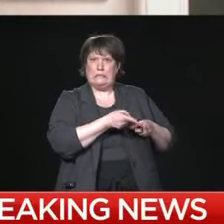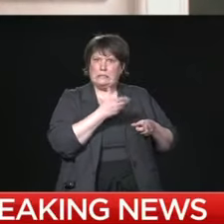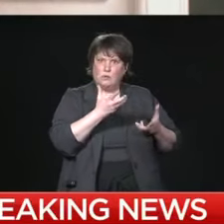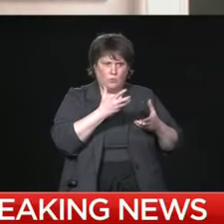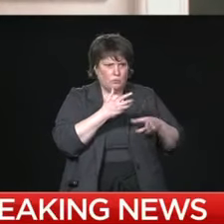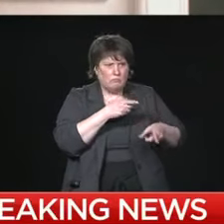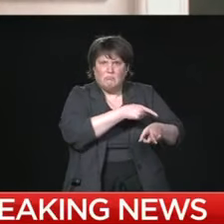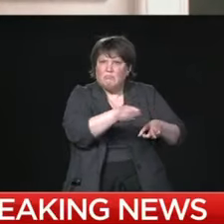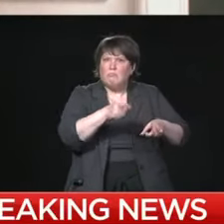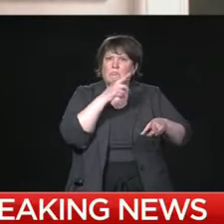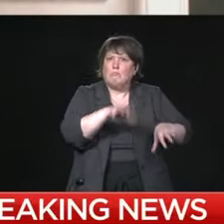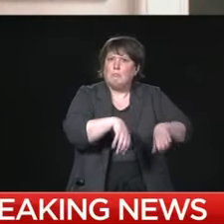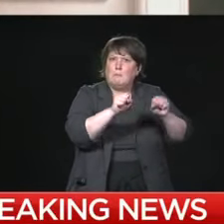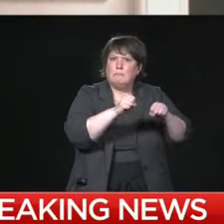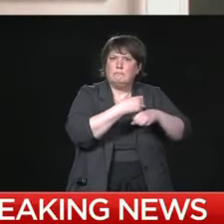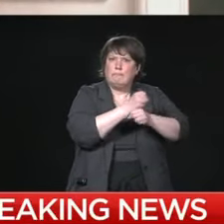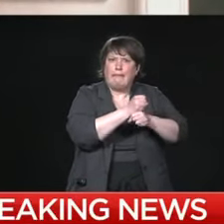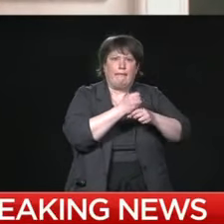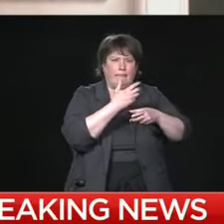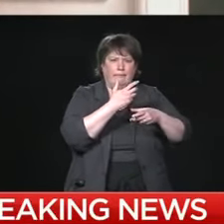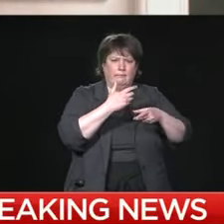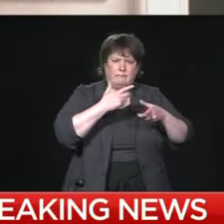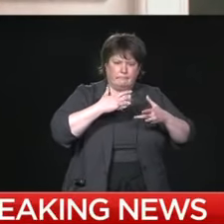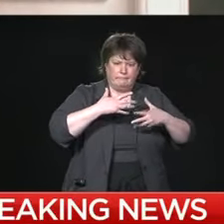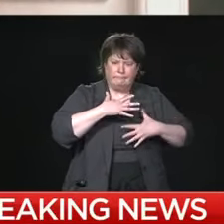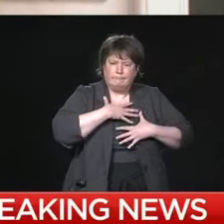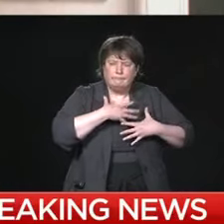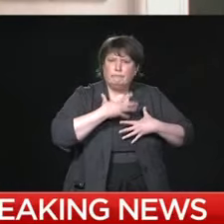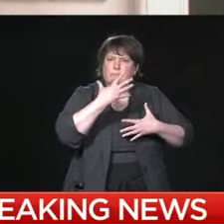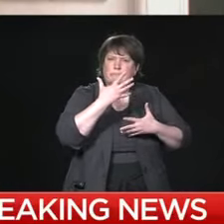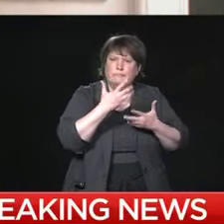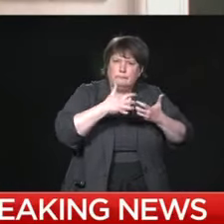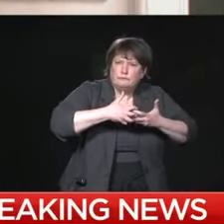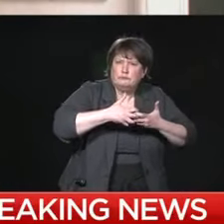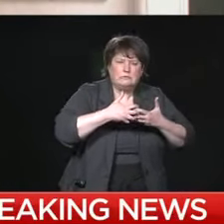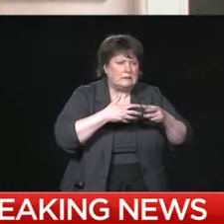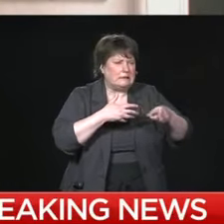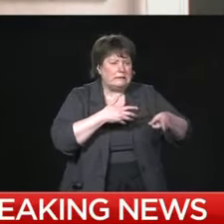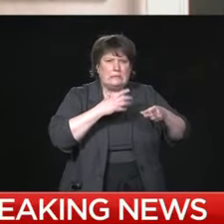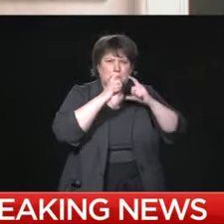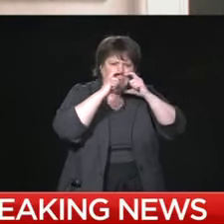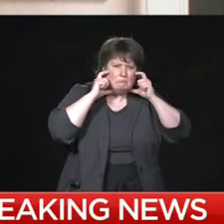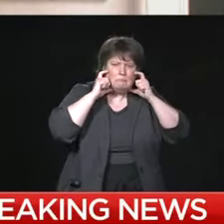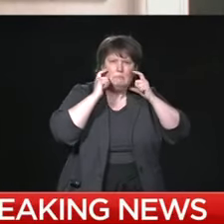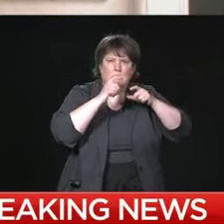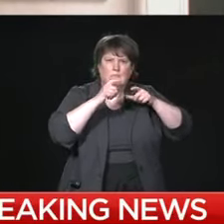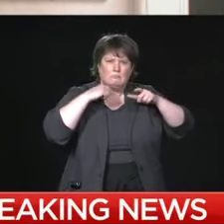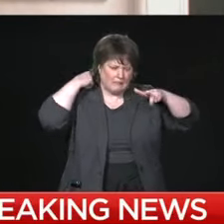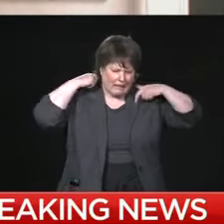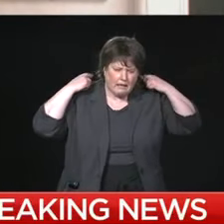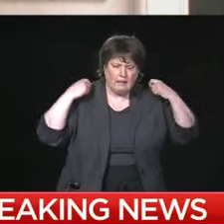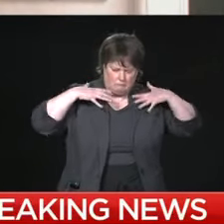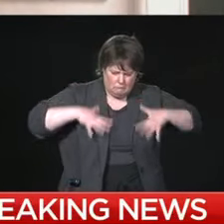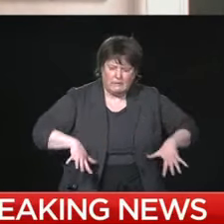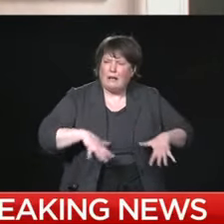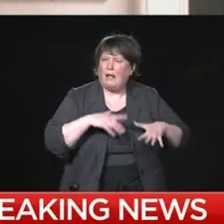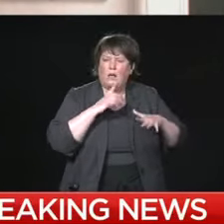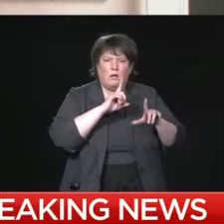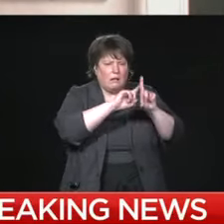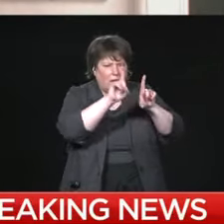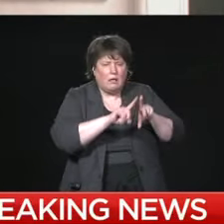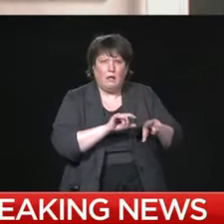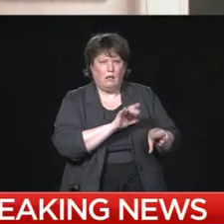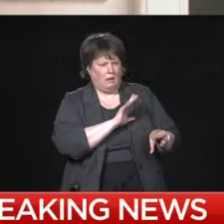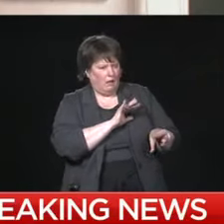will help make masks and gowns and all the things that we are going to need in the coming weeks. It has been a truly